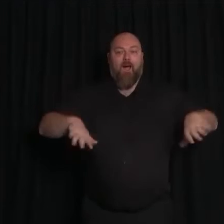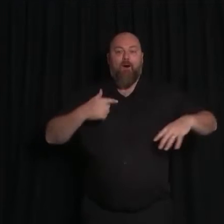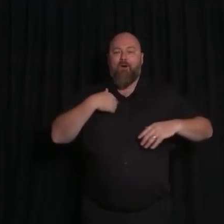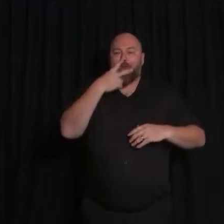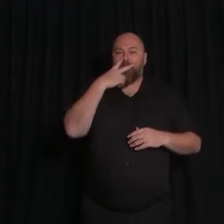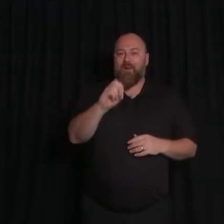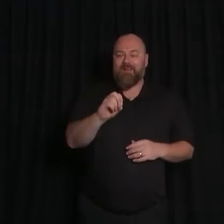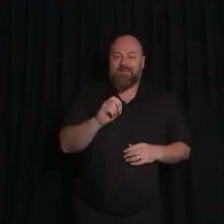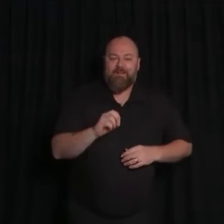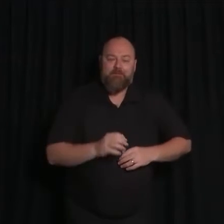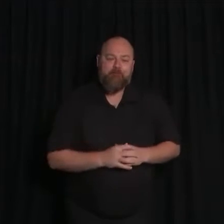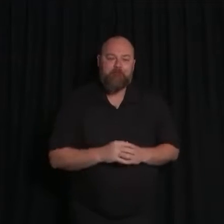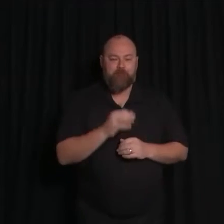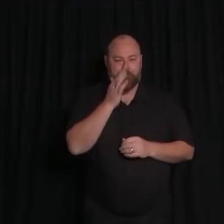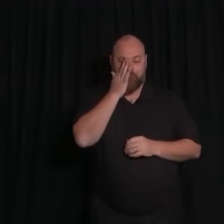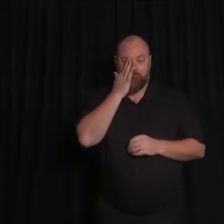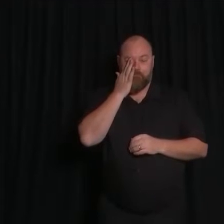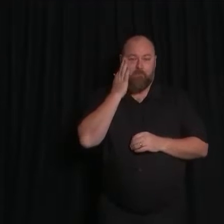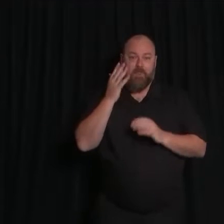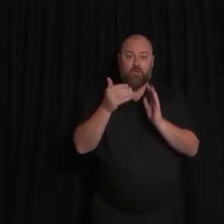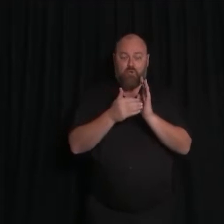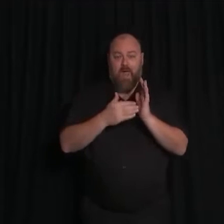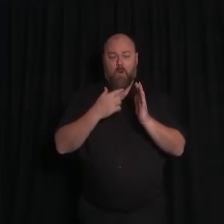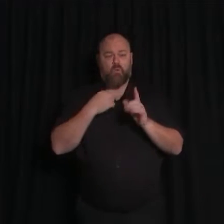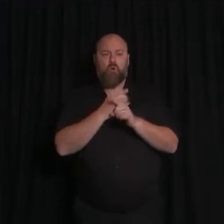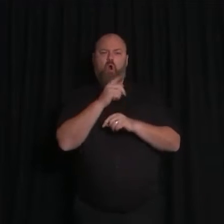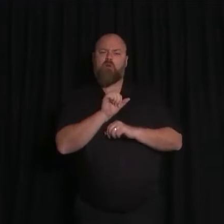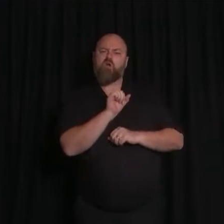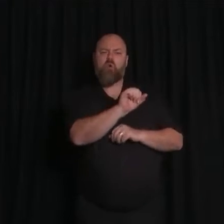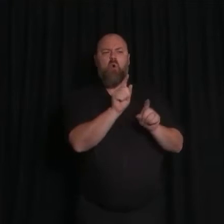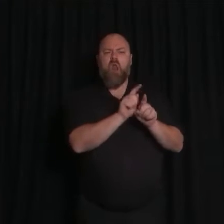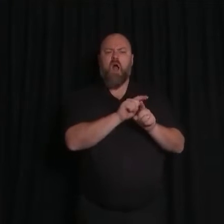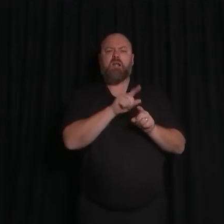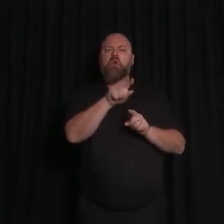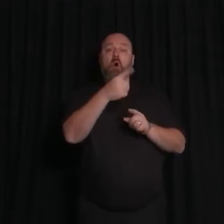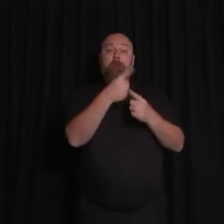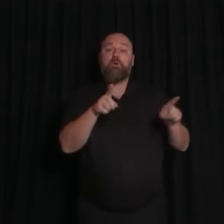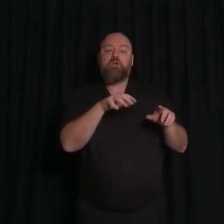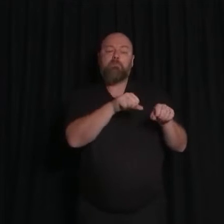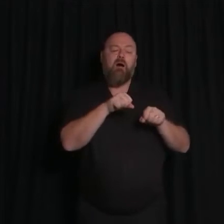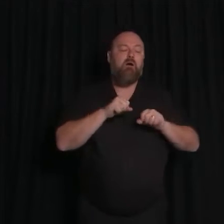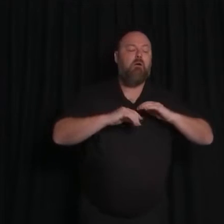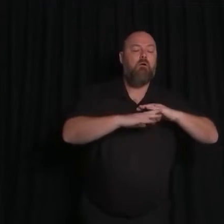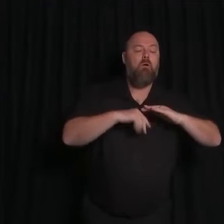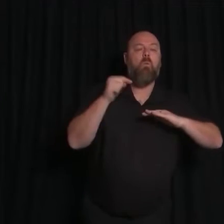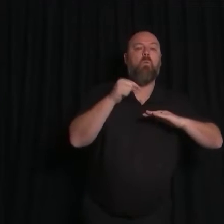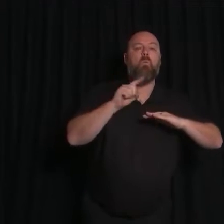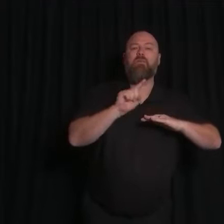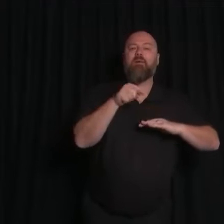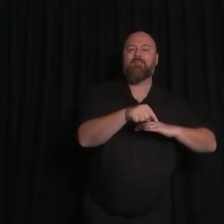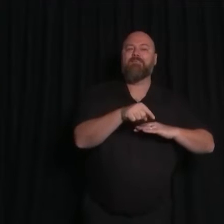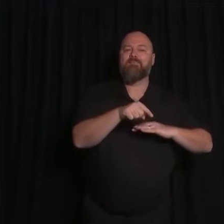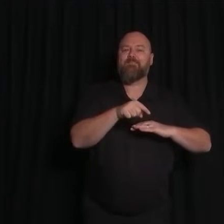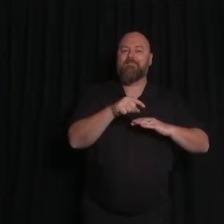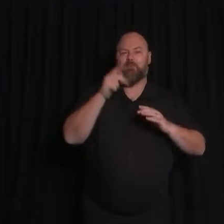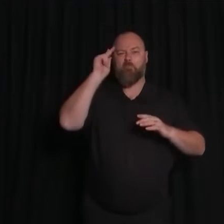Today, we're here to chat about, I guess, the politics of your music. But for those that don't know, tonight Peaches will be, I'm sure,